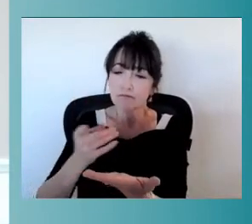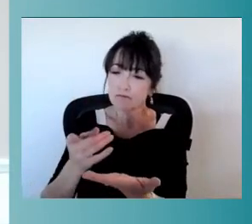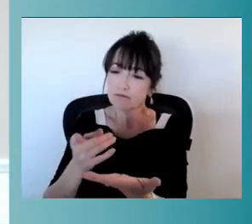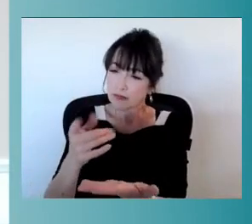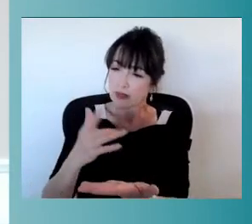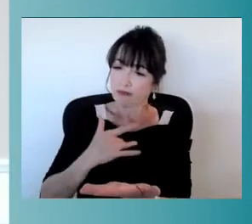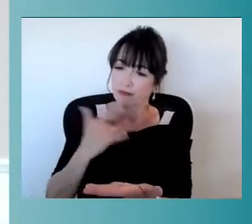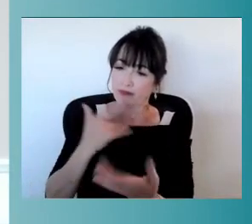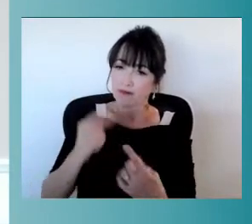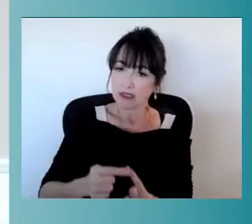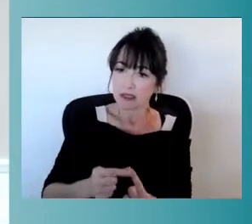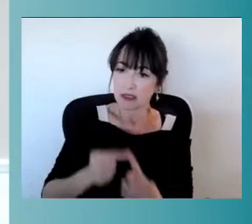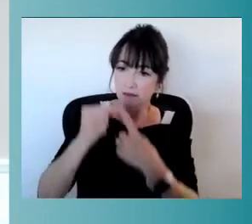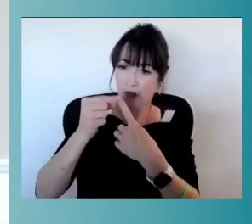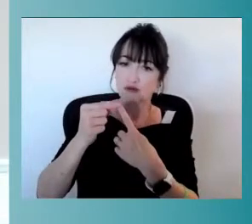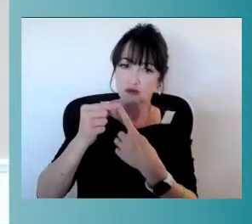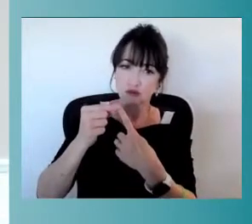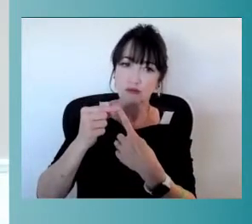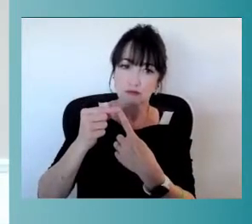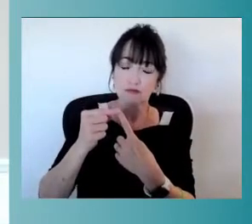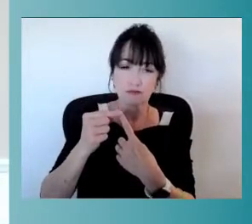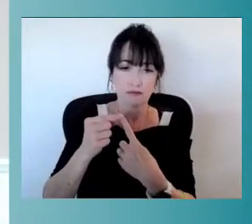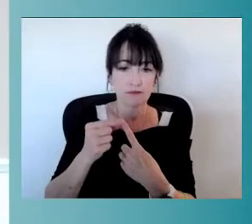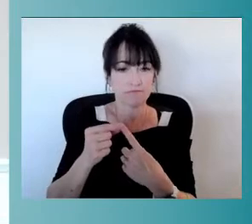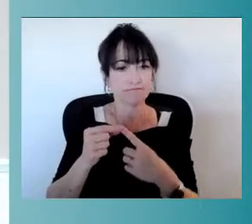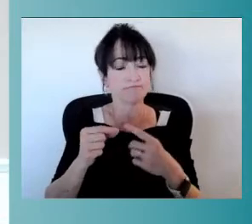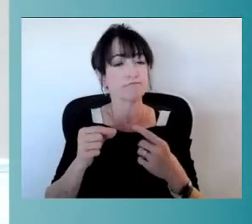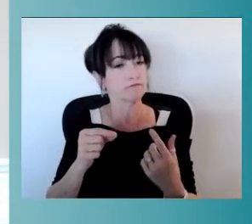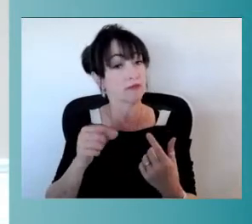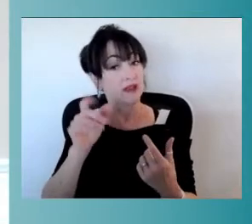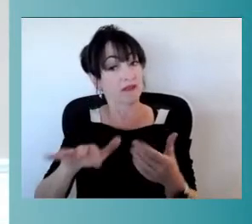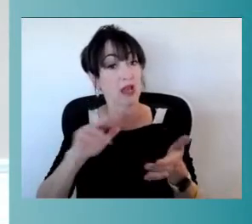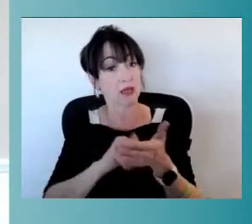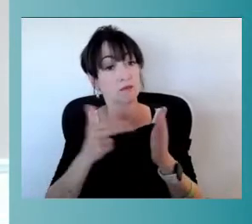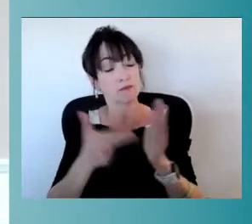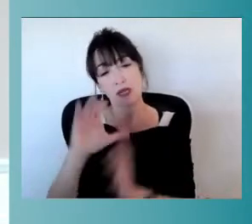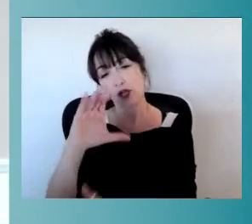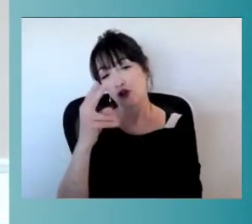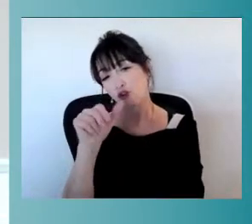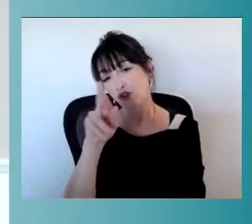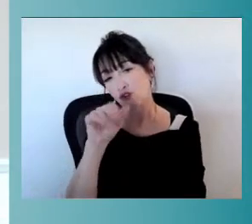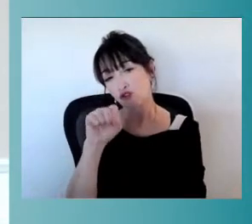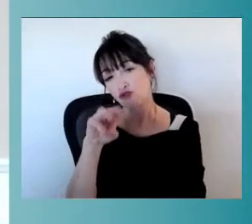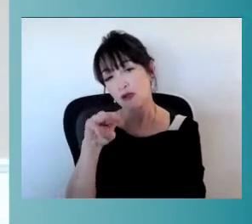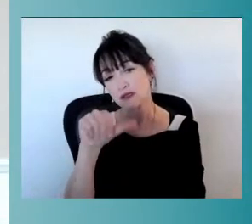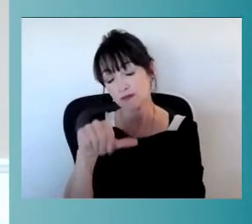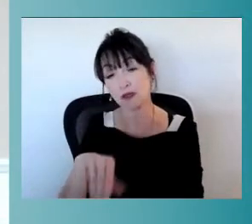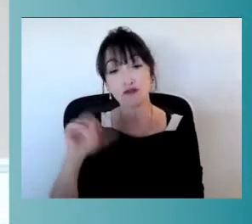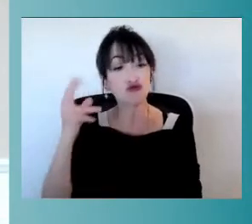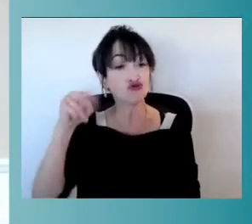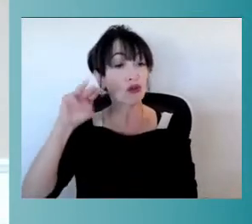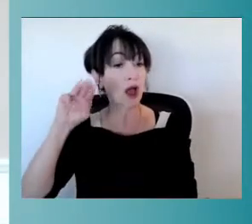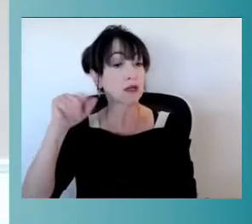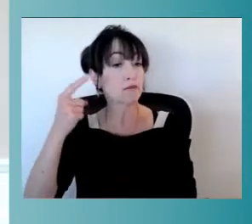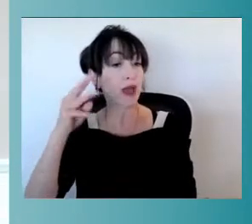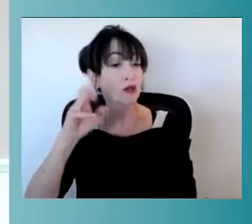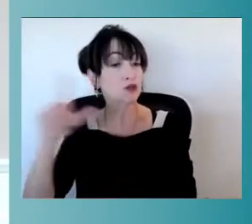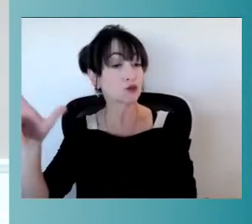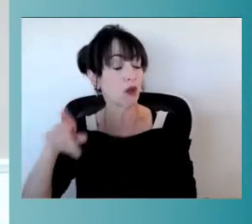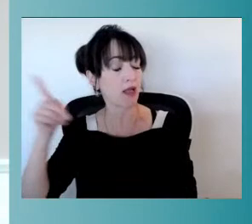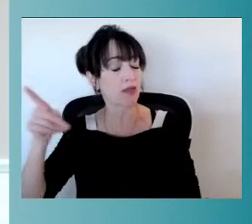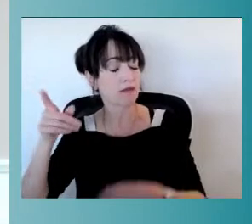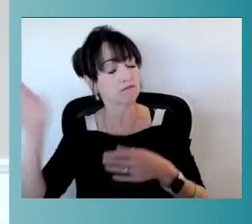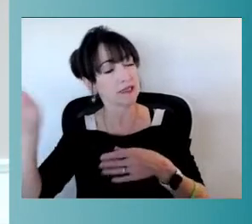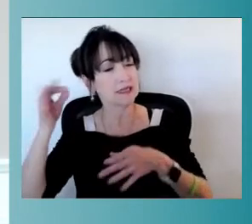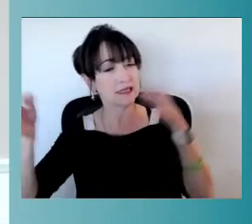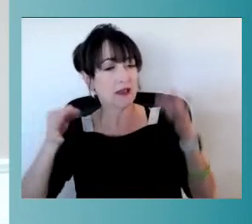special, which is the definition of charisma according to John Maxwell, which is the third word I like to